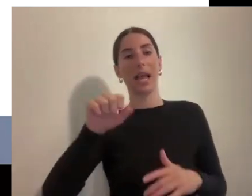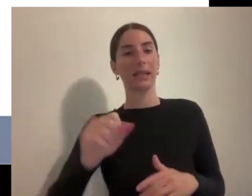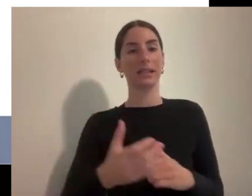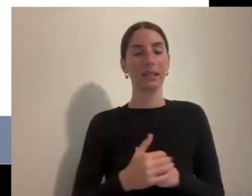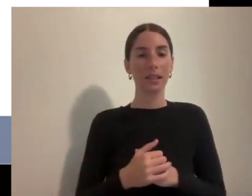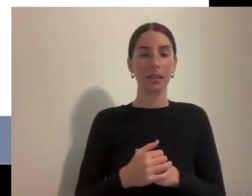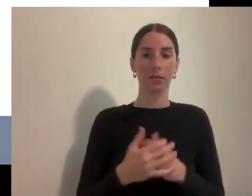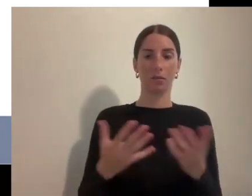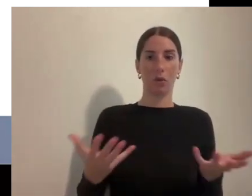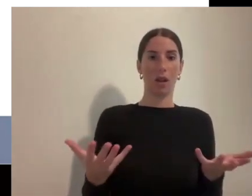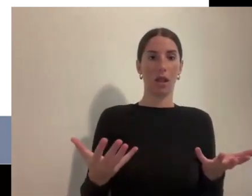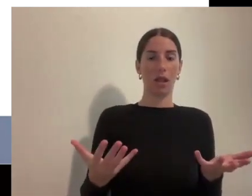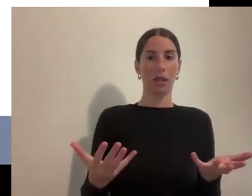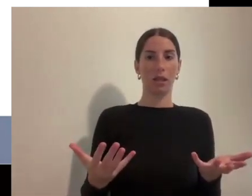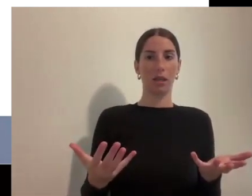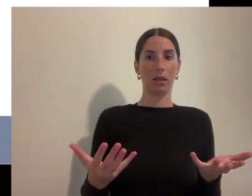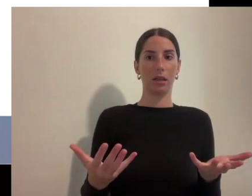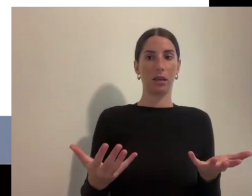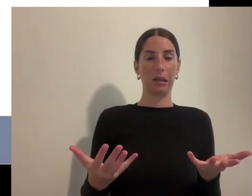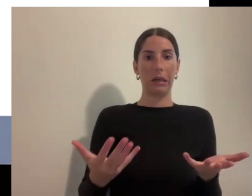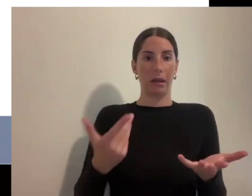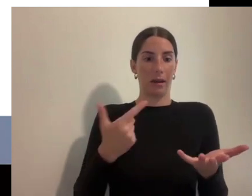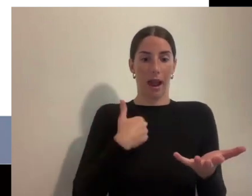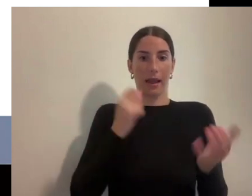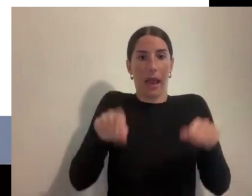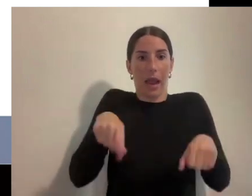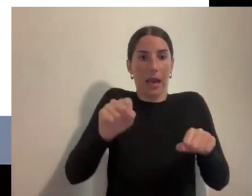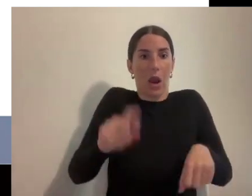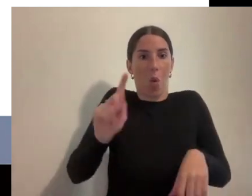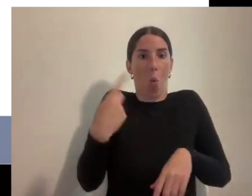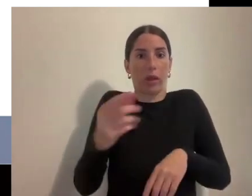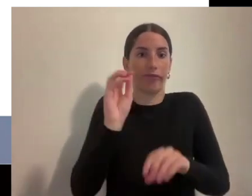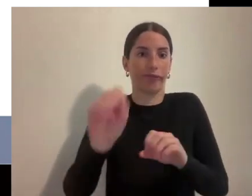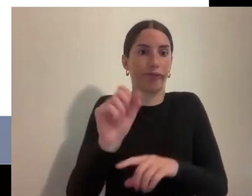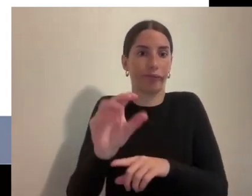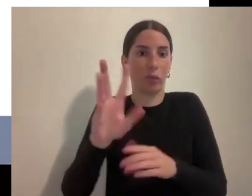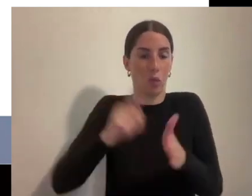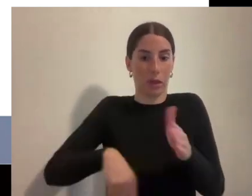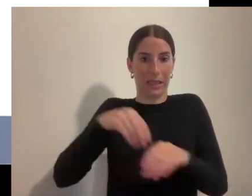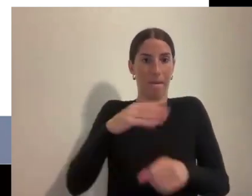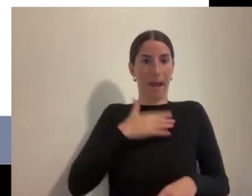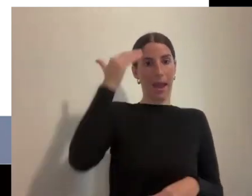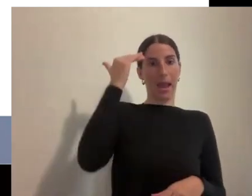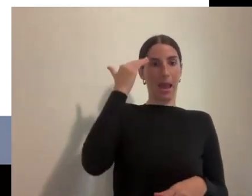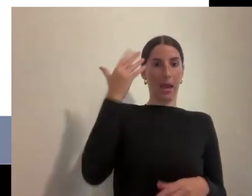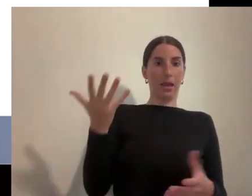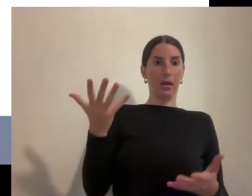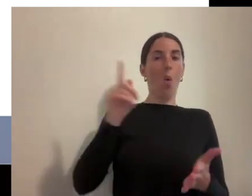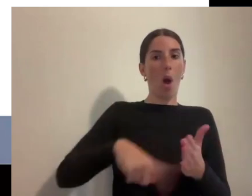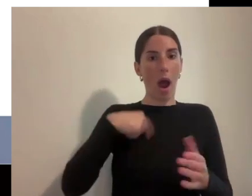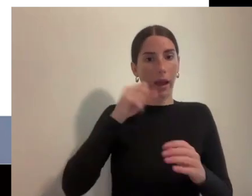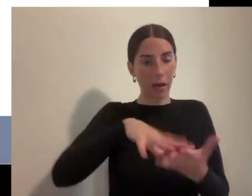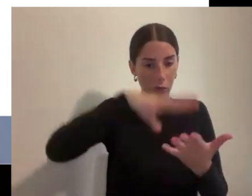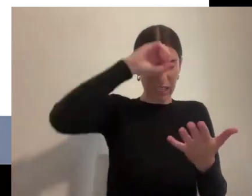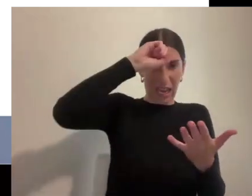what I would share with you would be only what's in my head, right? Only whatever I was able to learn and retain and